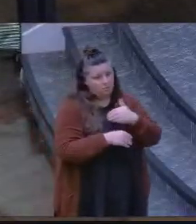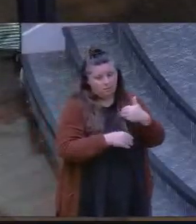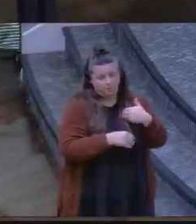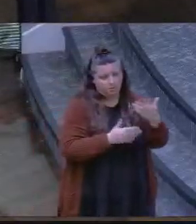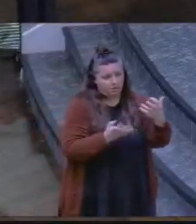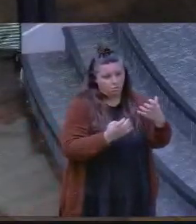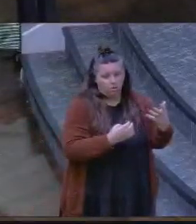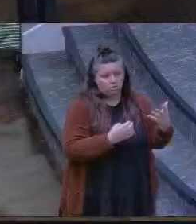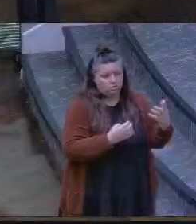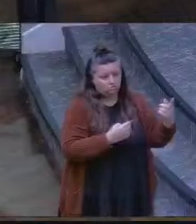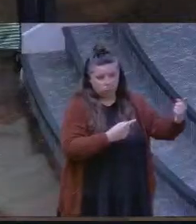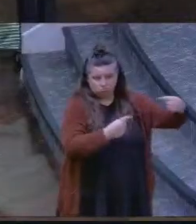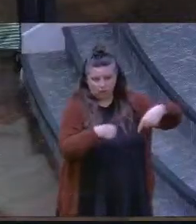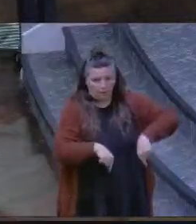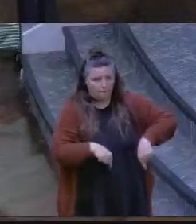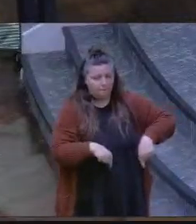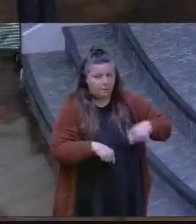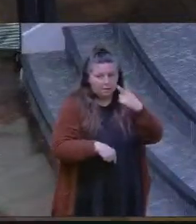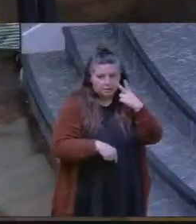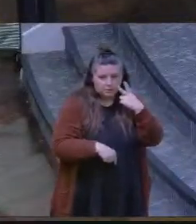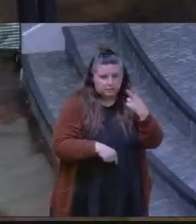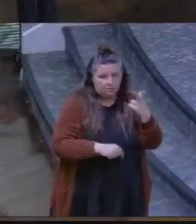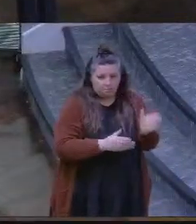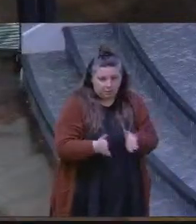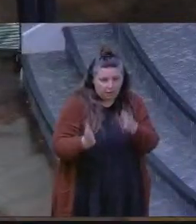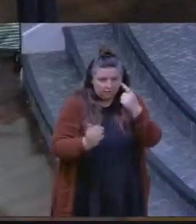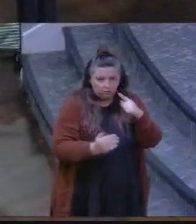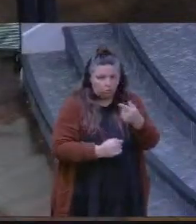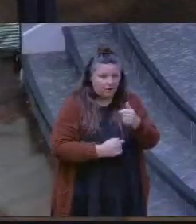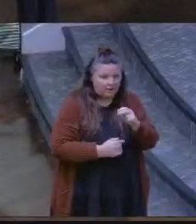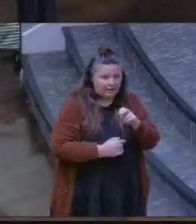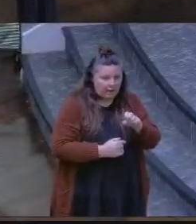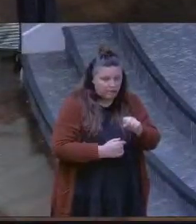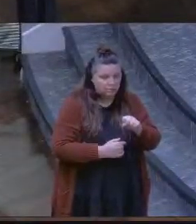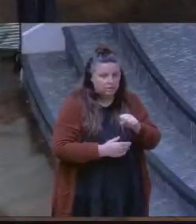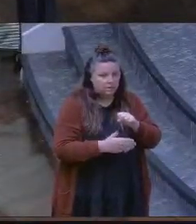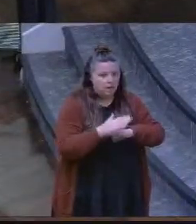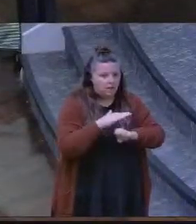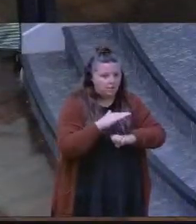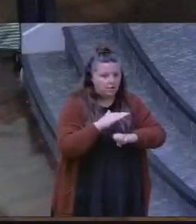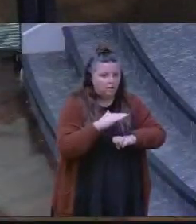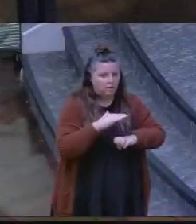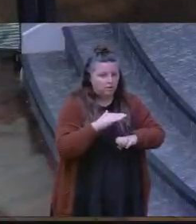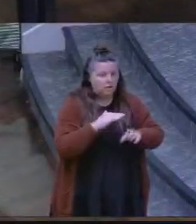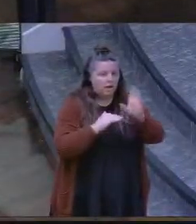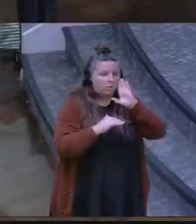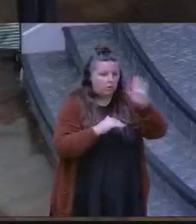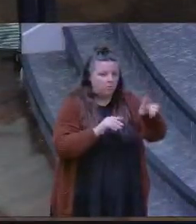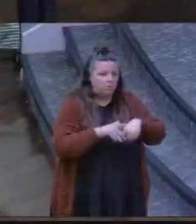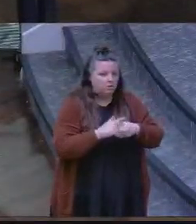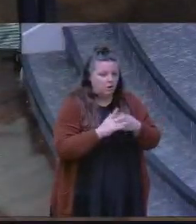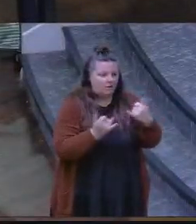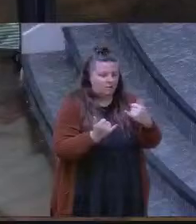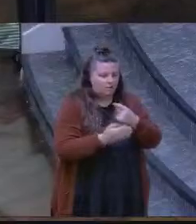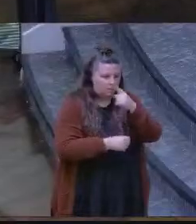going to do at Gaines Elementary. We should be starting that renovation project this summer.